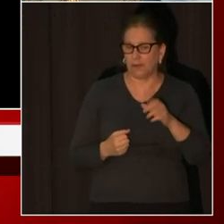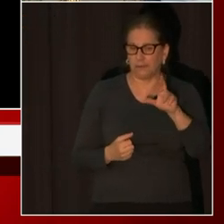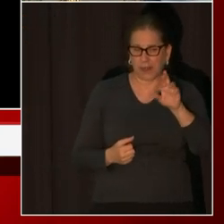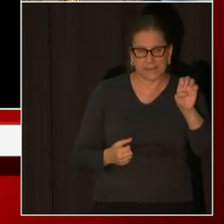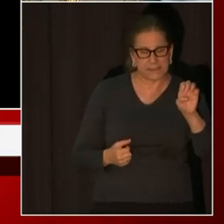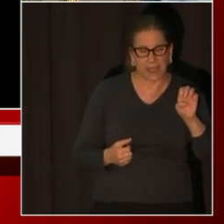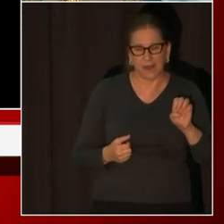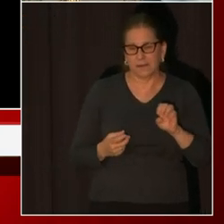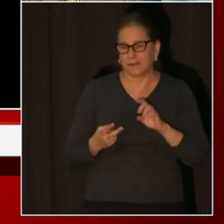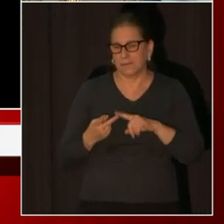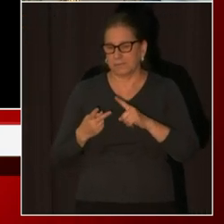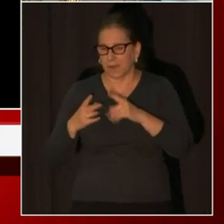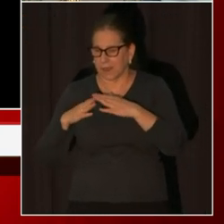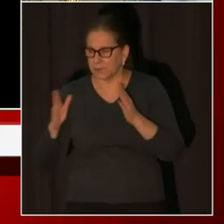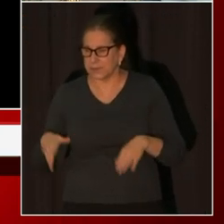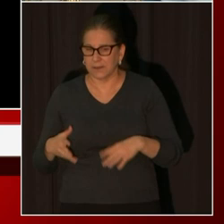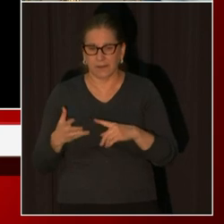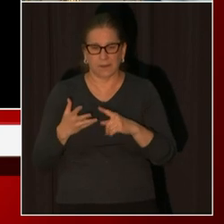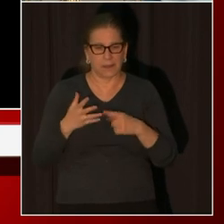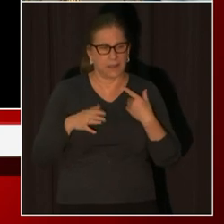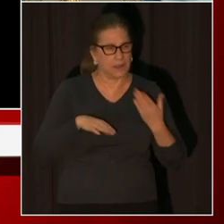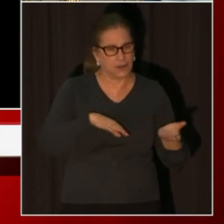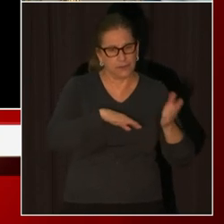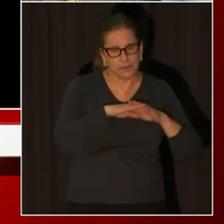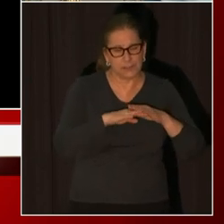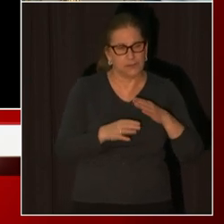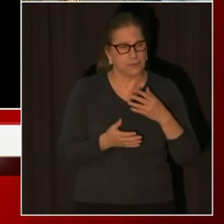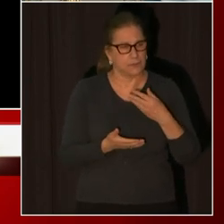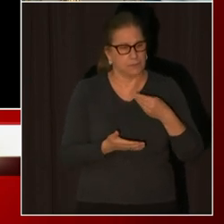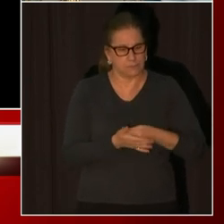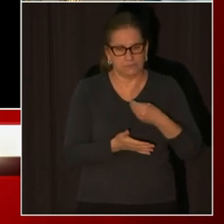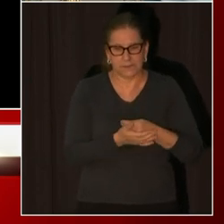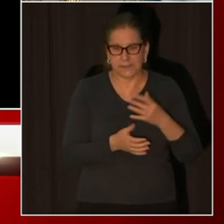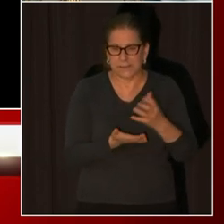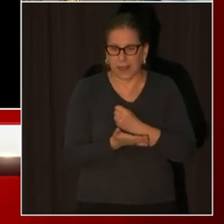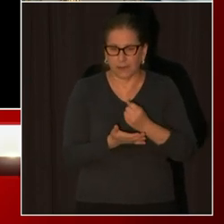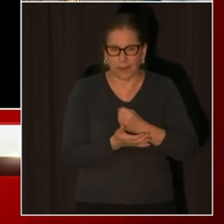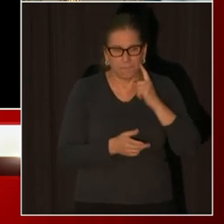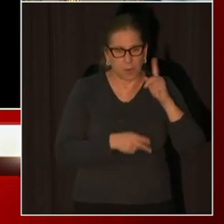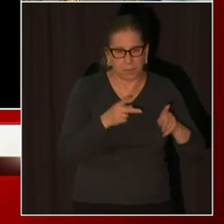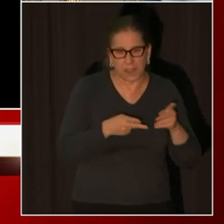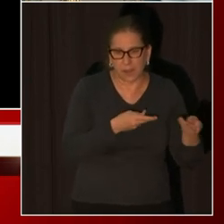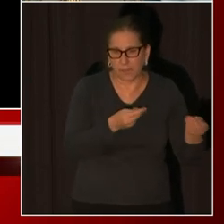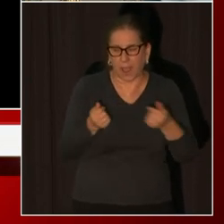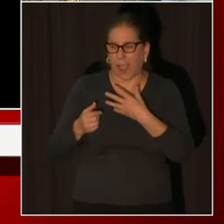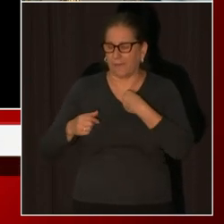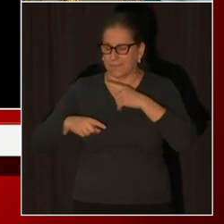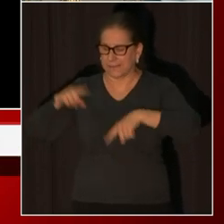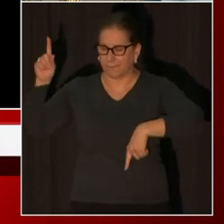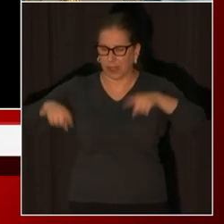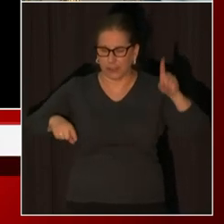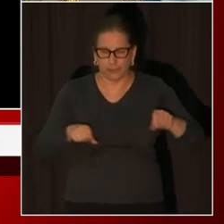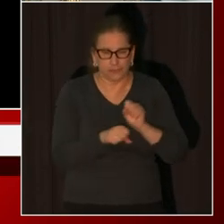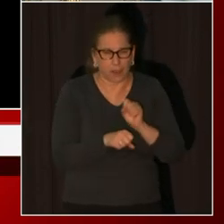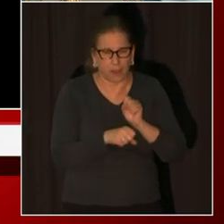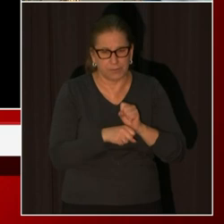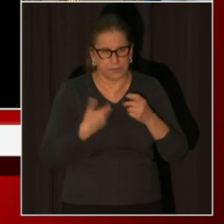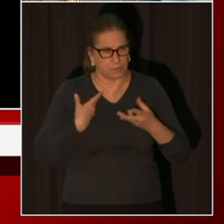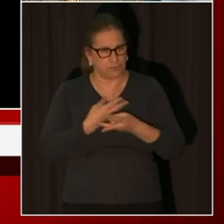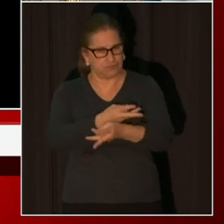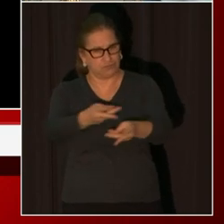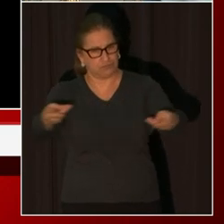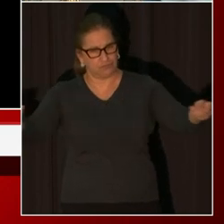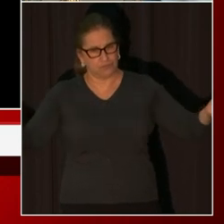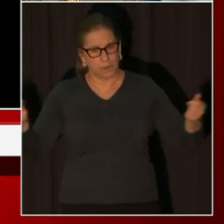increasingly diversifying DC jobs without such a significant focus on the federal